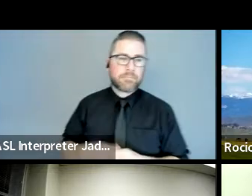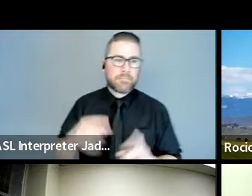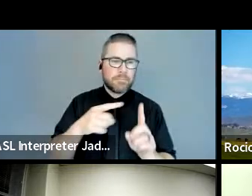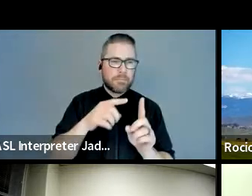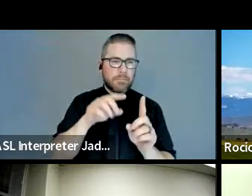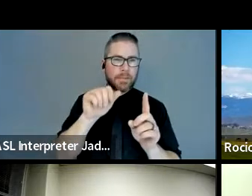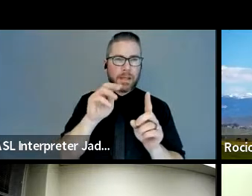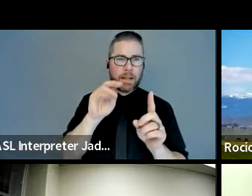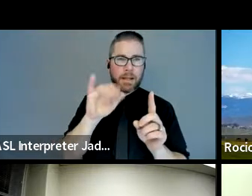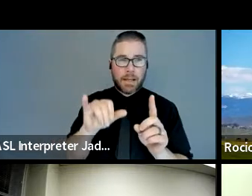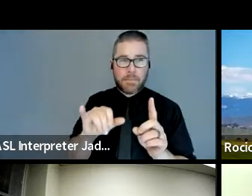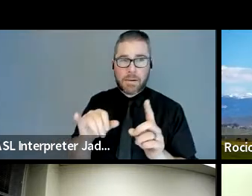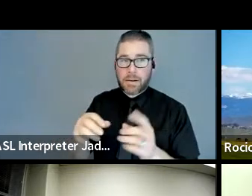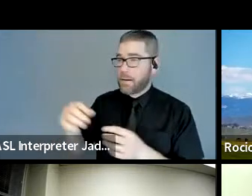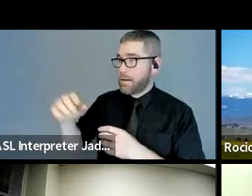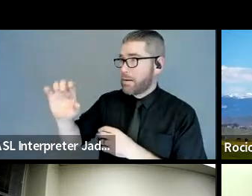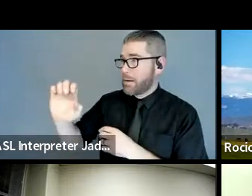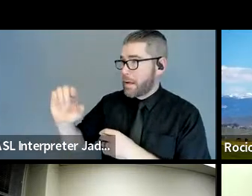go ahead.